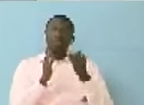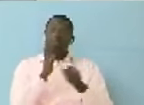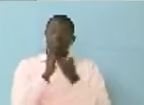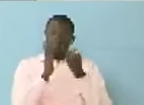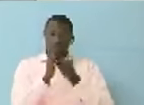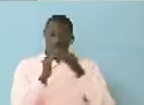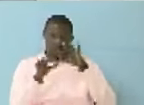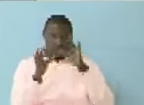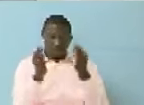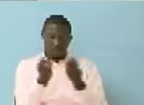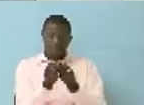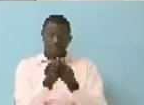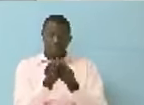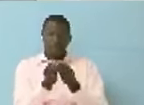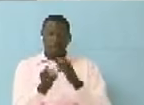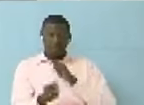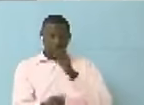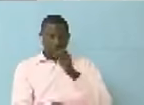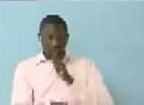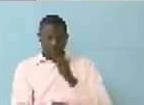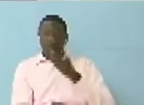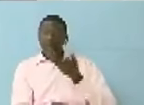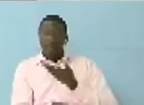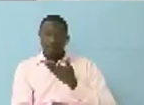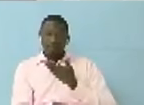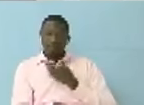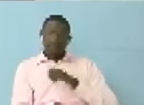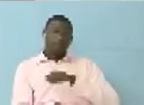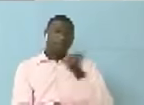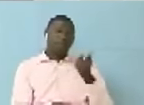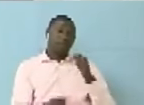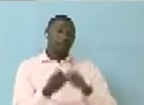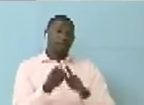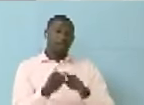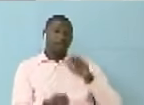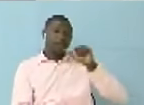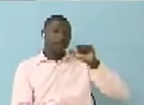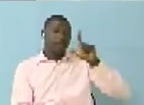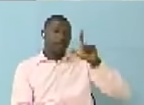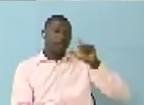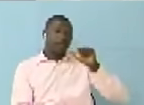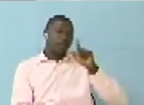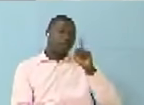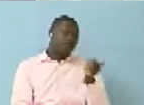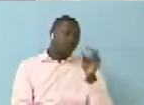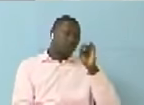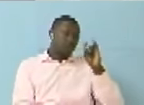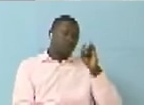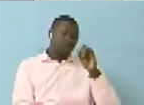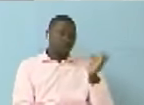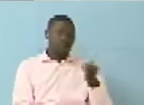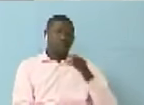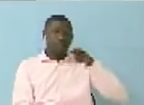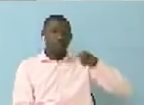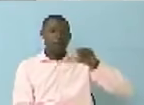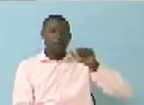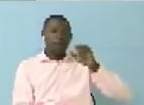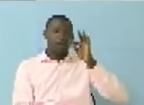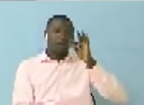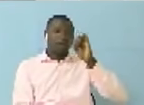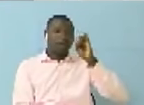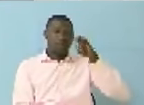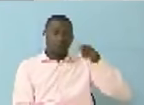kale. And Alhaji Martin spoke to him sternly. Andum Alhaji Martin ñamutaay andum ñamo ñinga